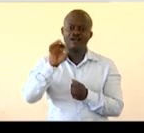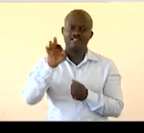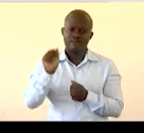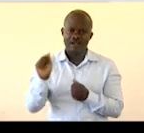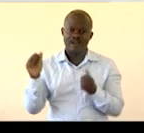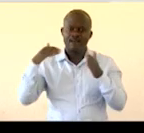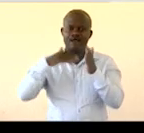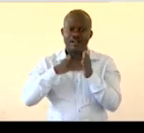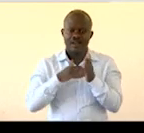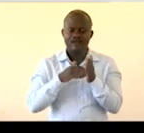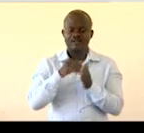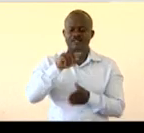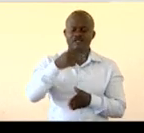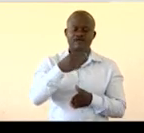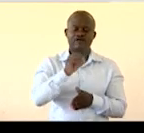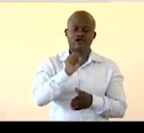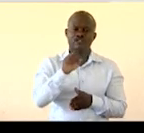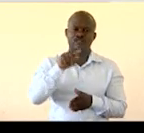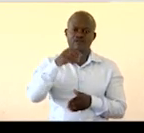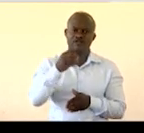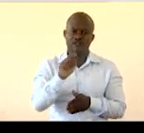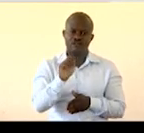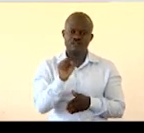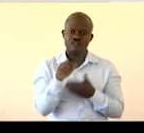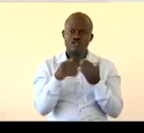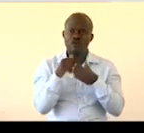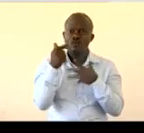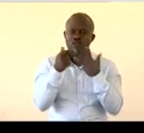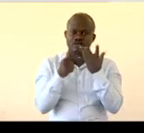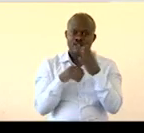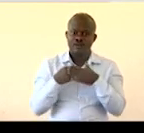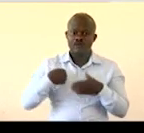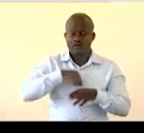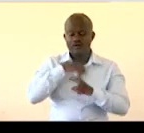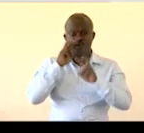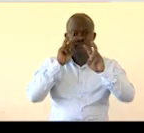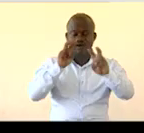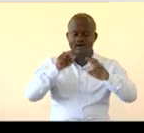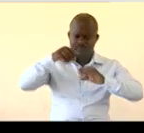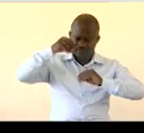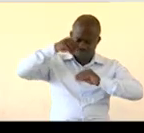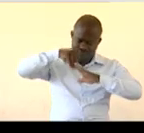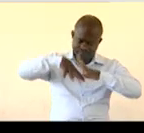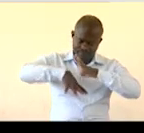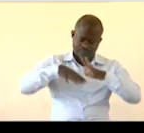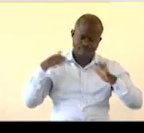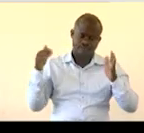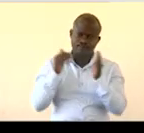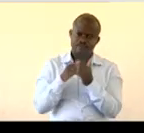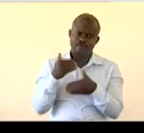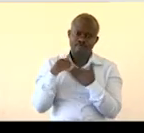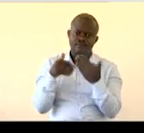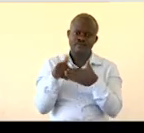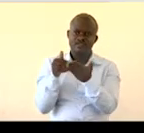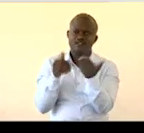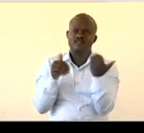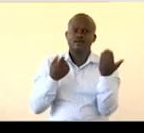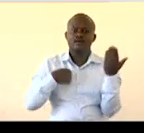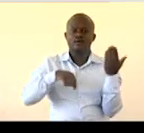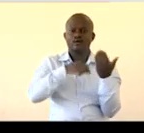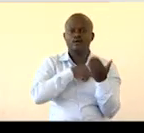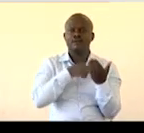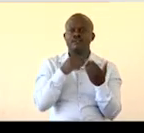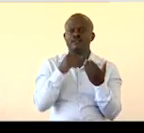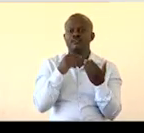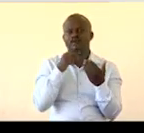and phosphorus. So those are chemicals we find underground, and plants can respond